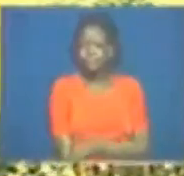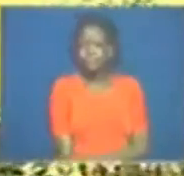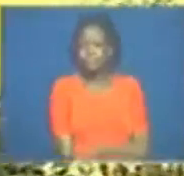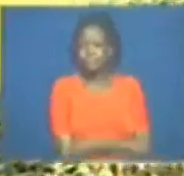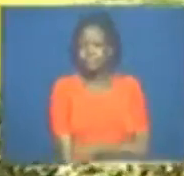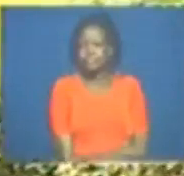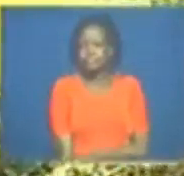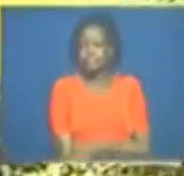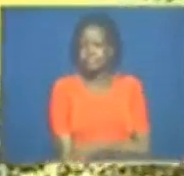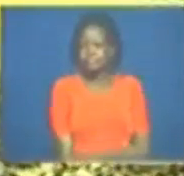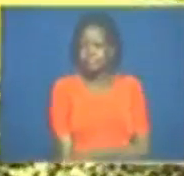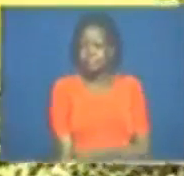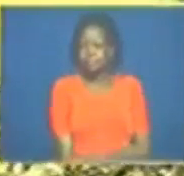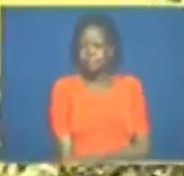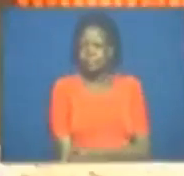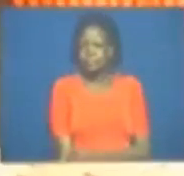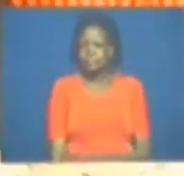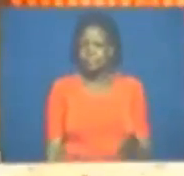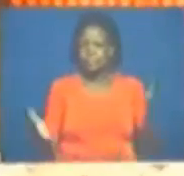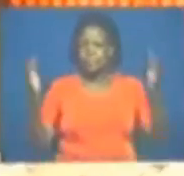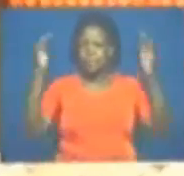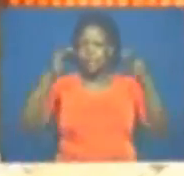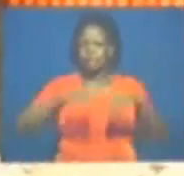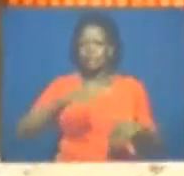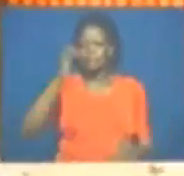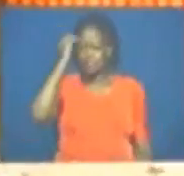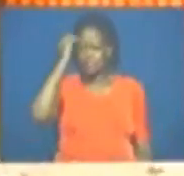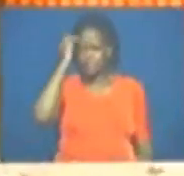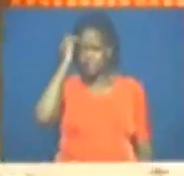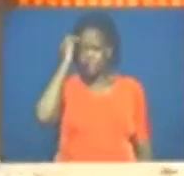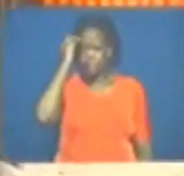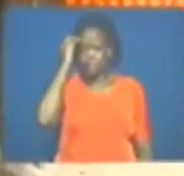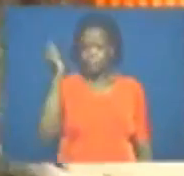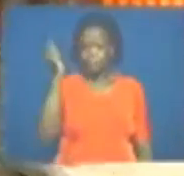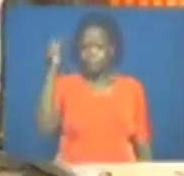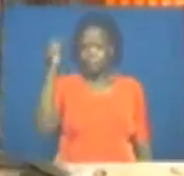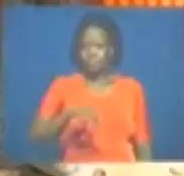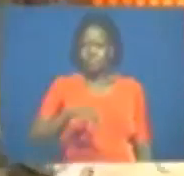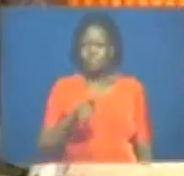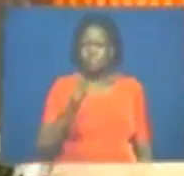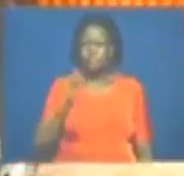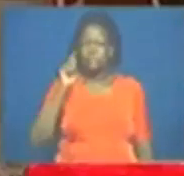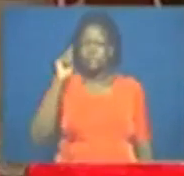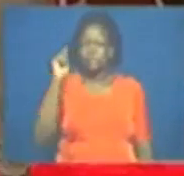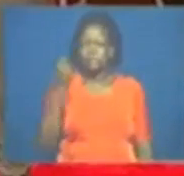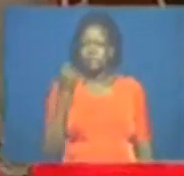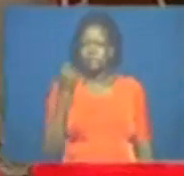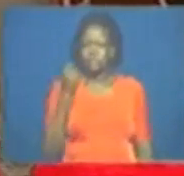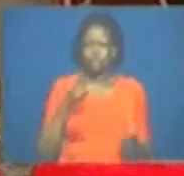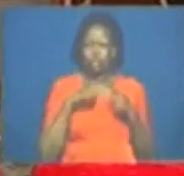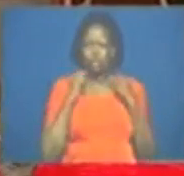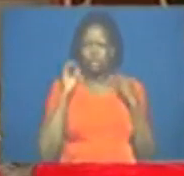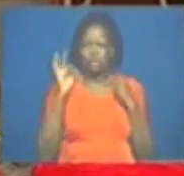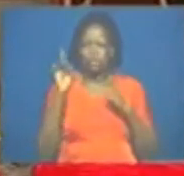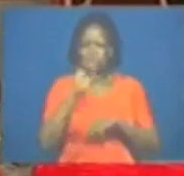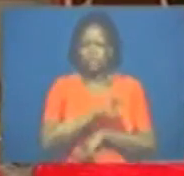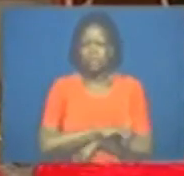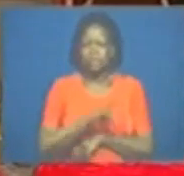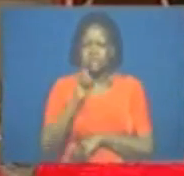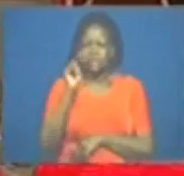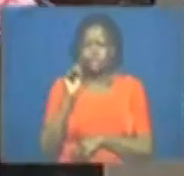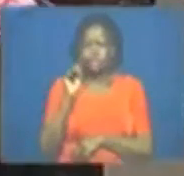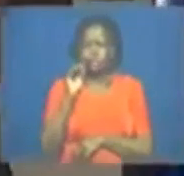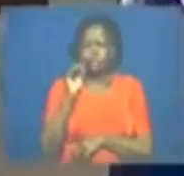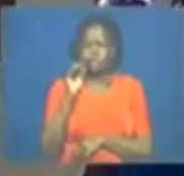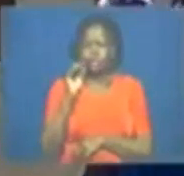And an African conference on education coming to Kenya. County to host a 3 days UNESCO forum on how